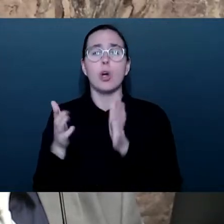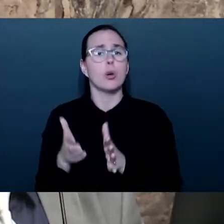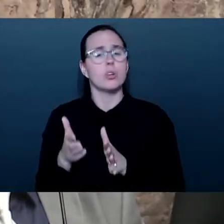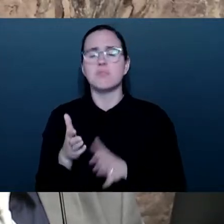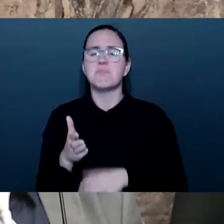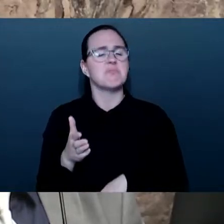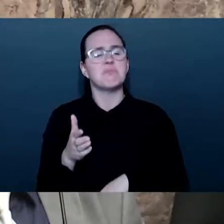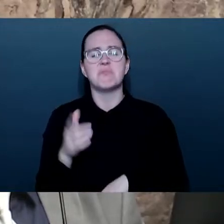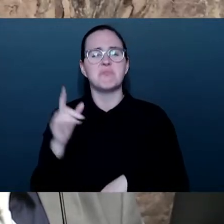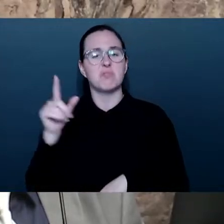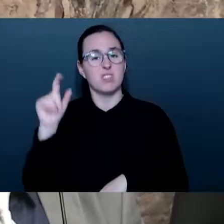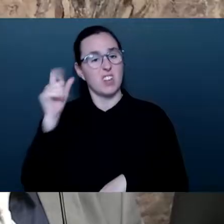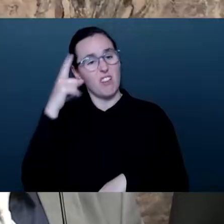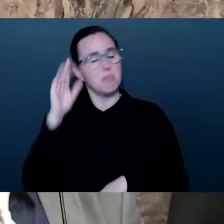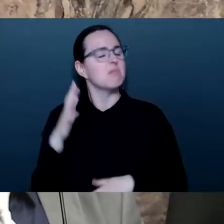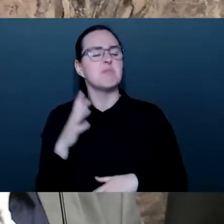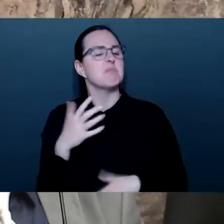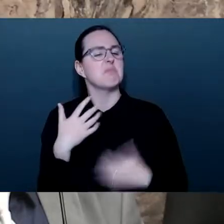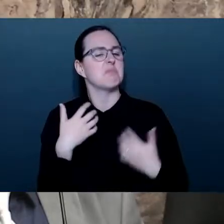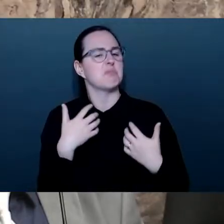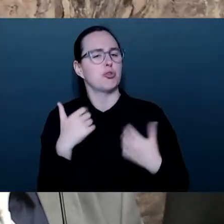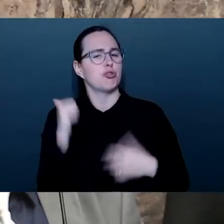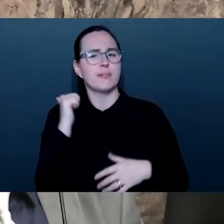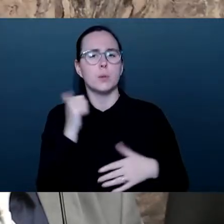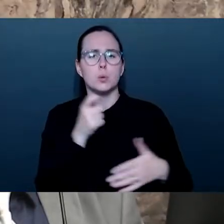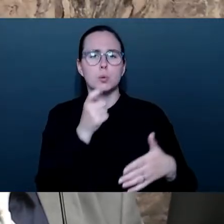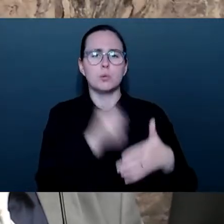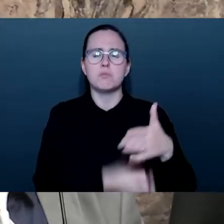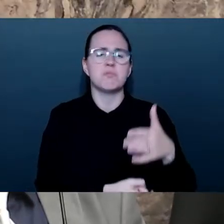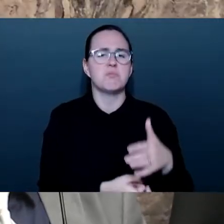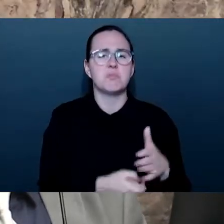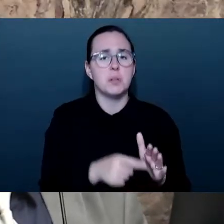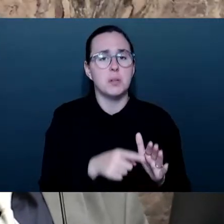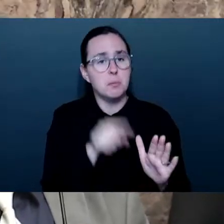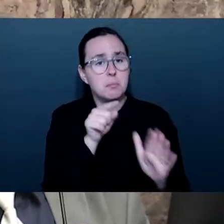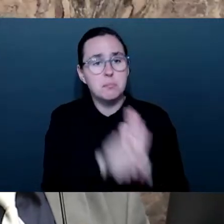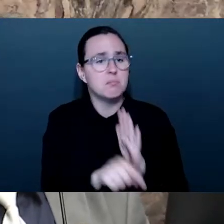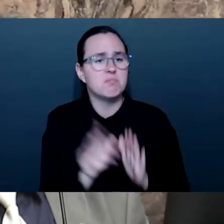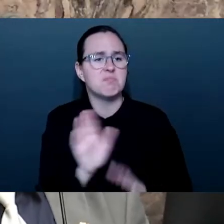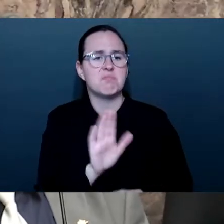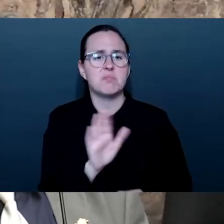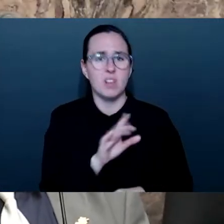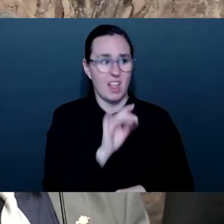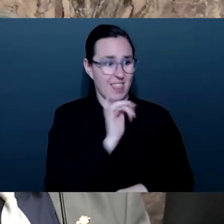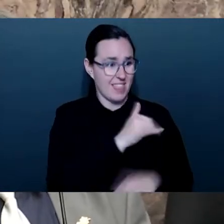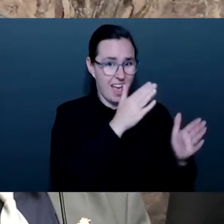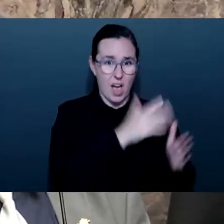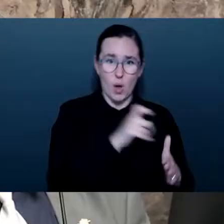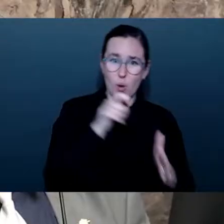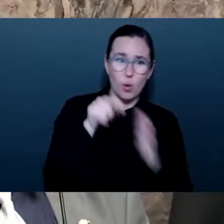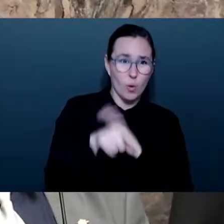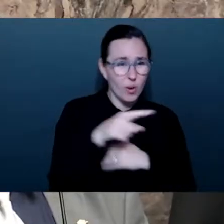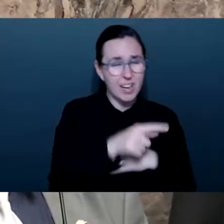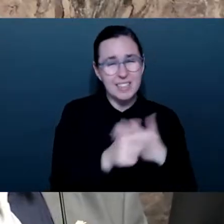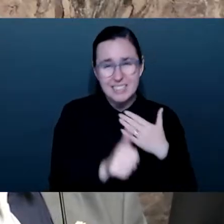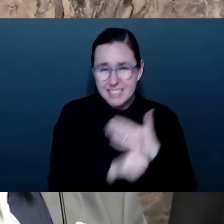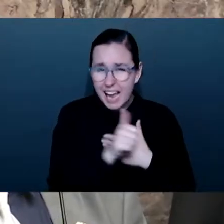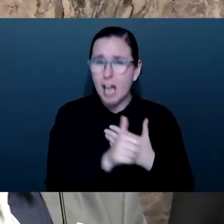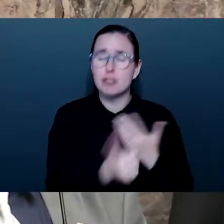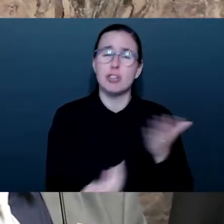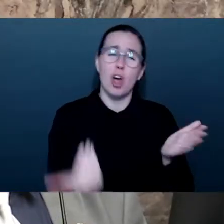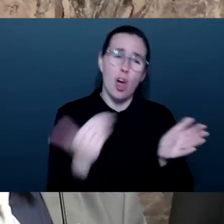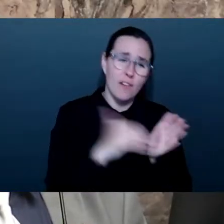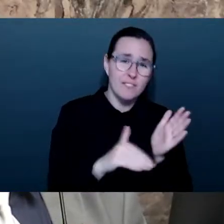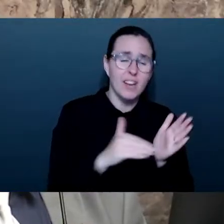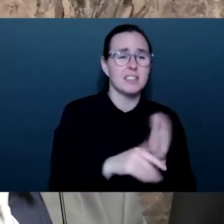violent assaults that have resulted in hospitalization. Sebastian's grandmother, Debbie, asked me something that no grandmother should ever have